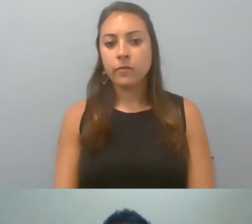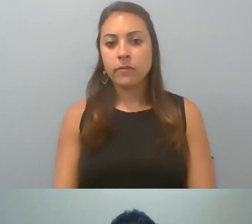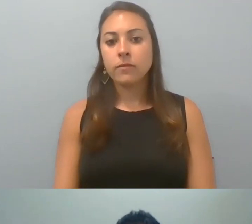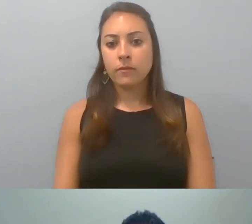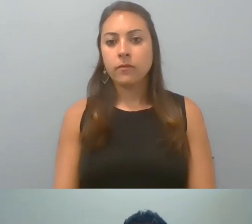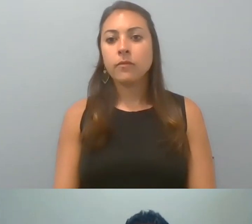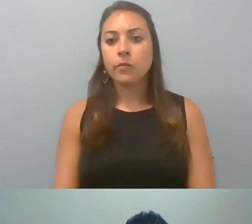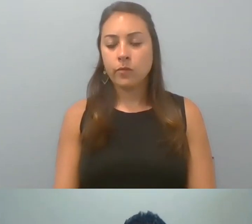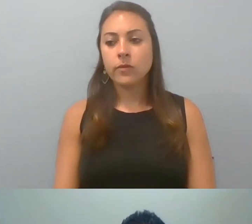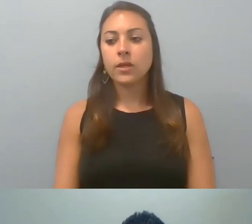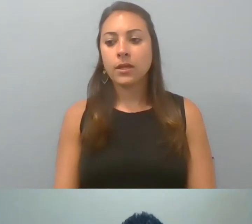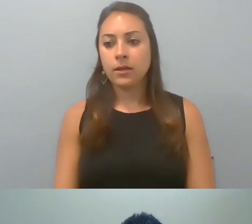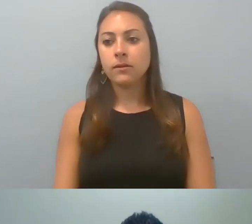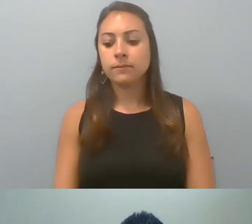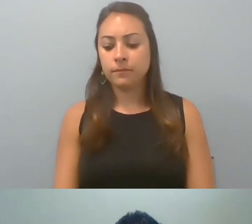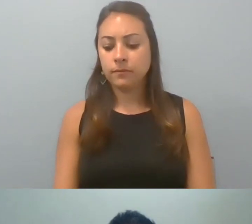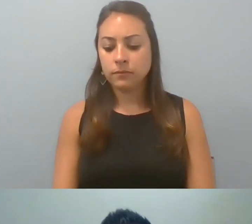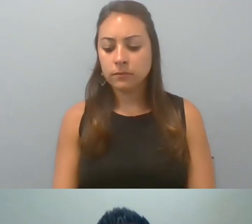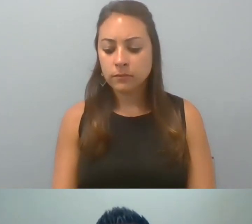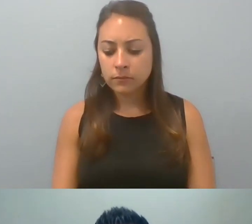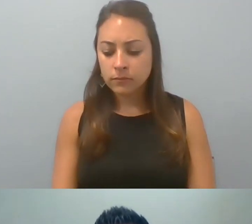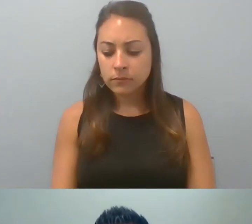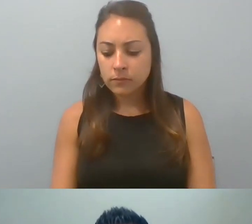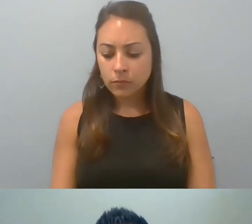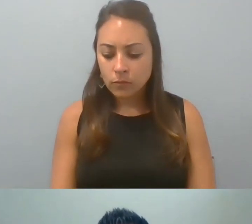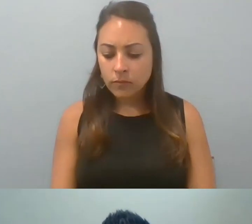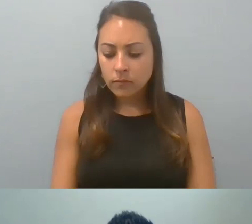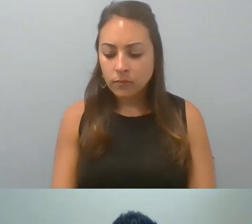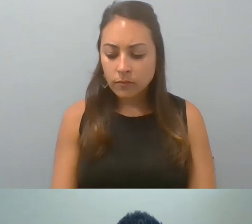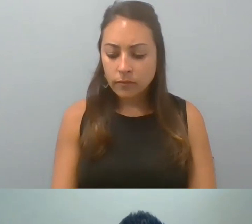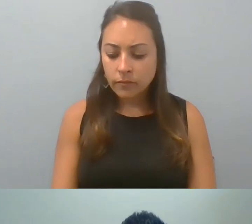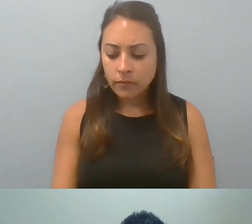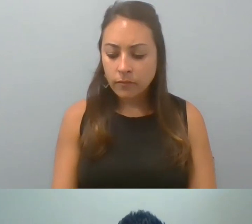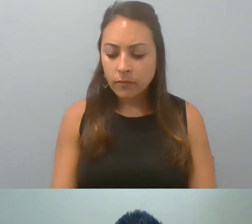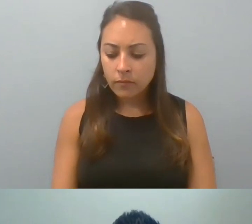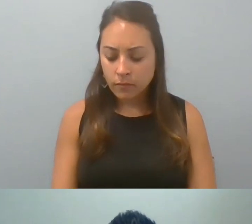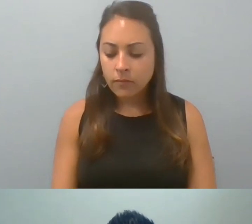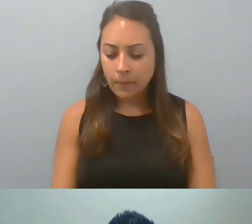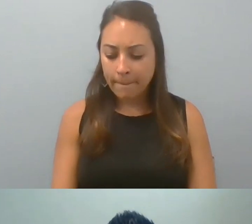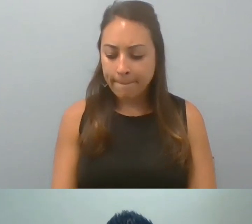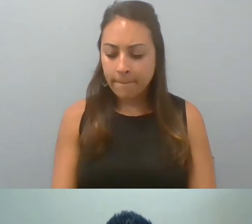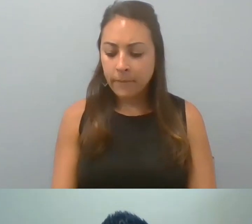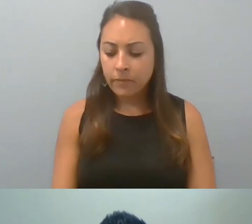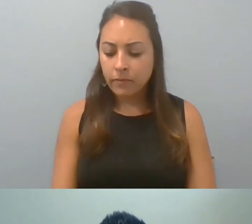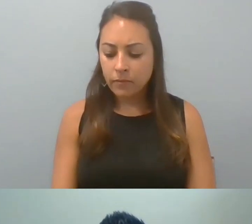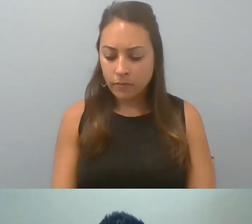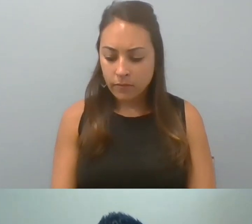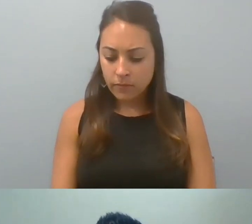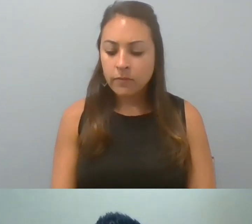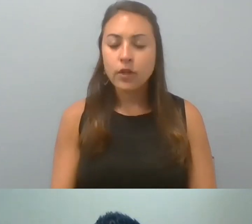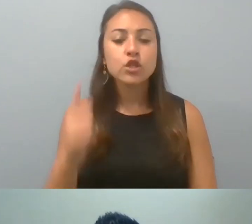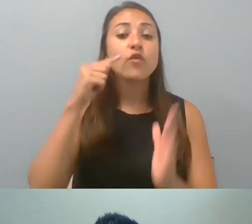So what we always try to do if we run into that scenario, I'll use a place